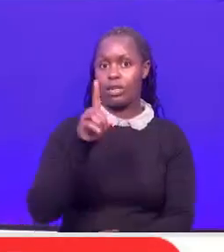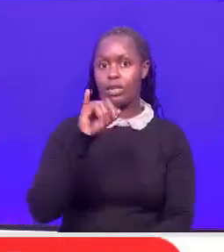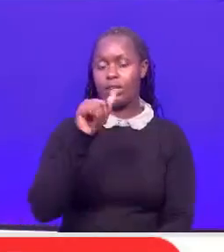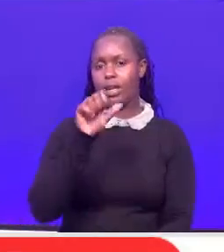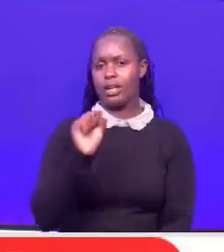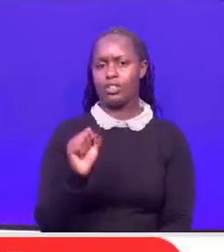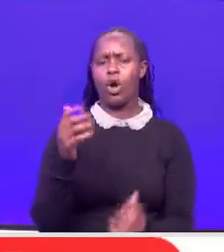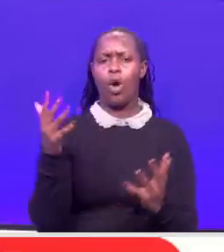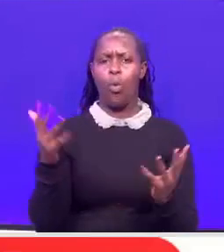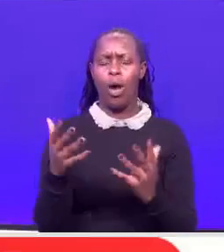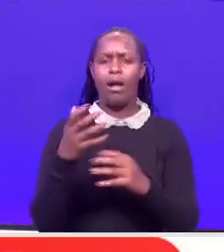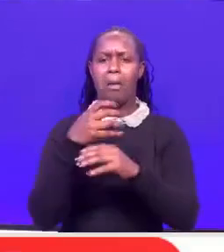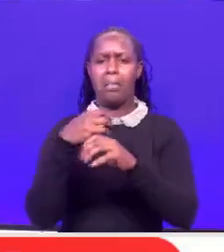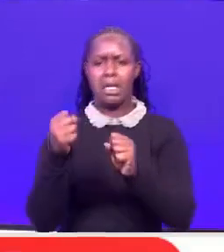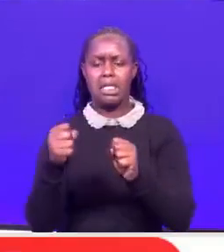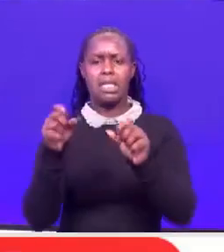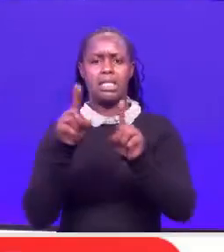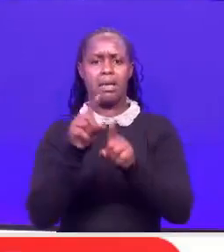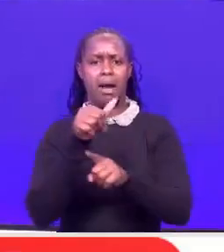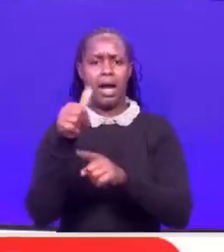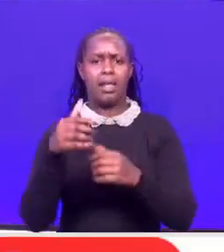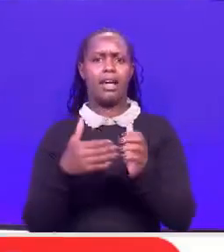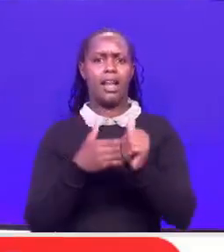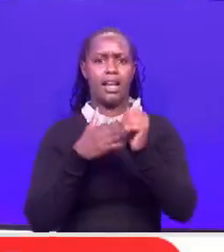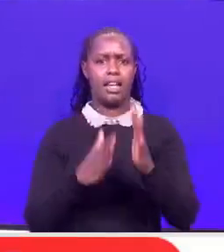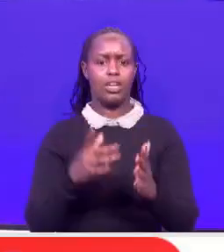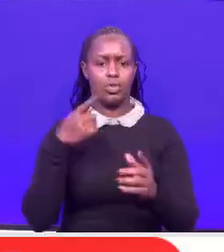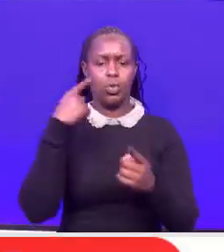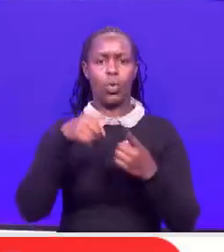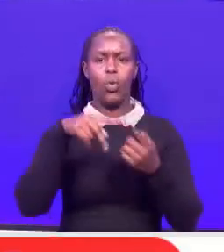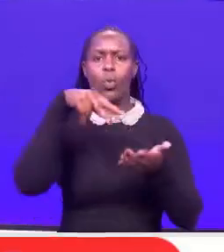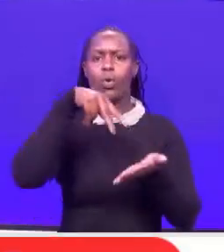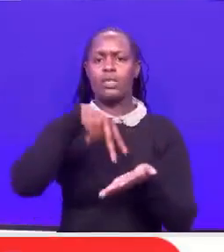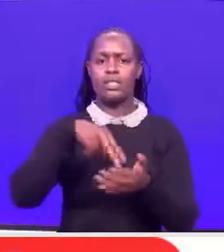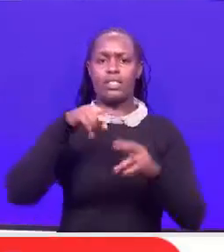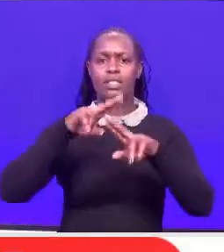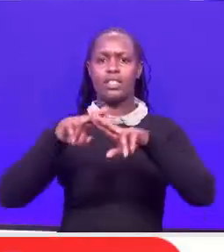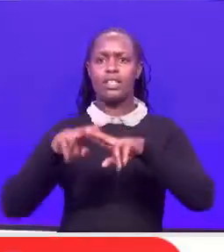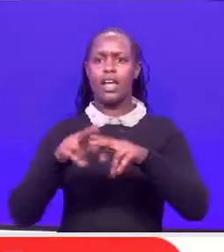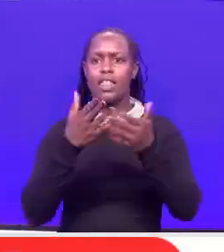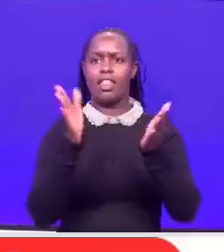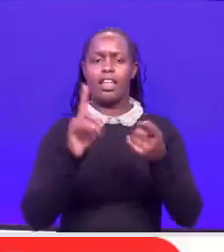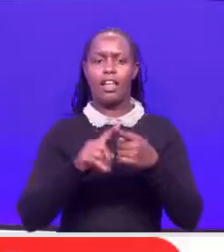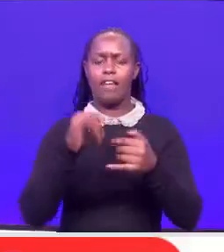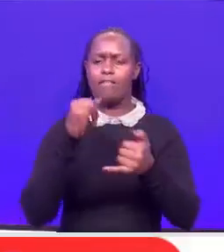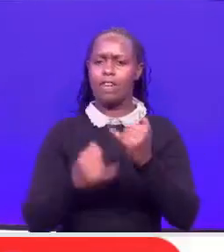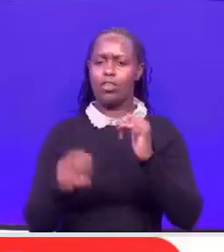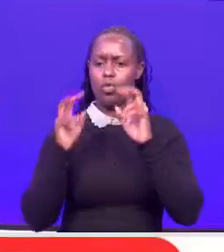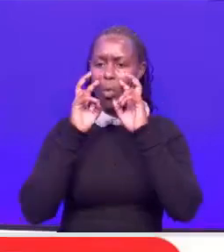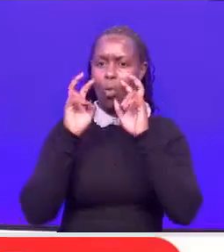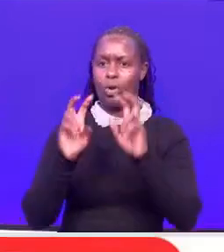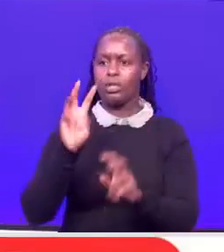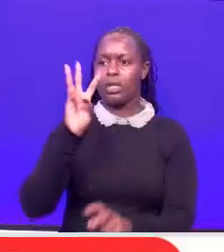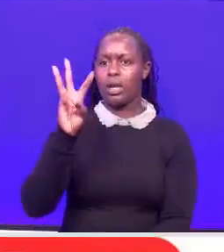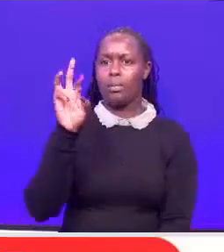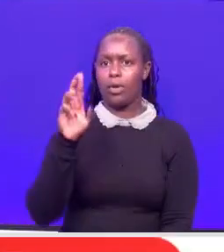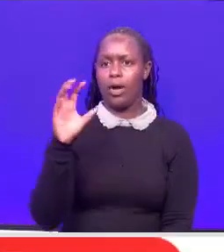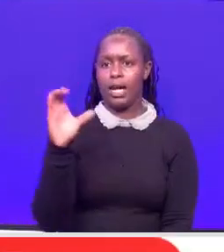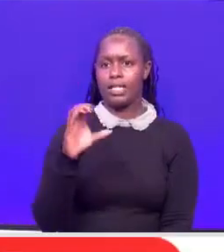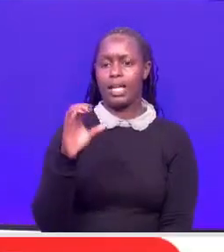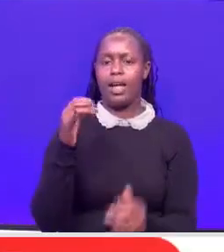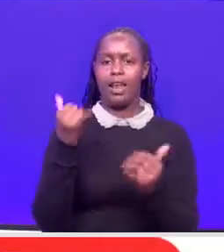president and the dignitaries who were in the final stage here watching the WRC as it came to a